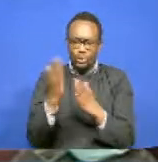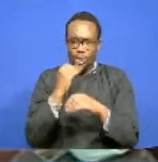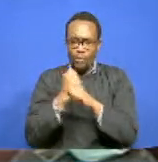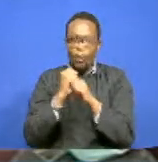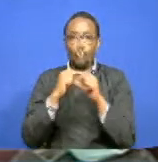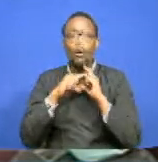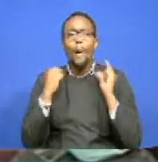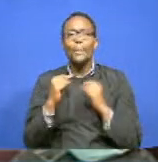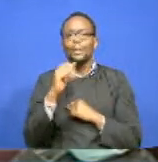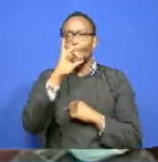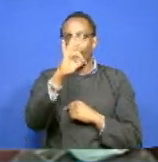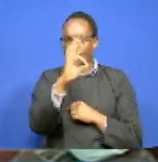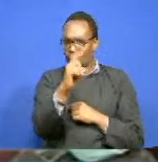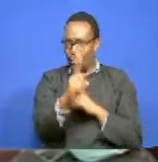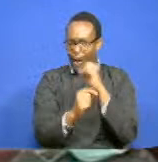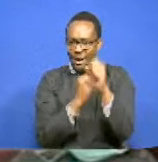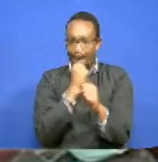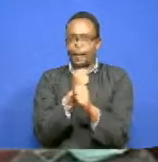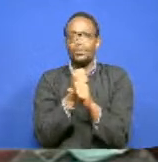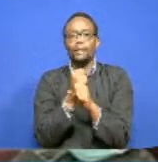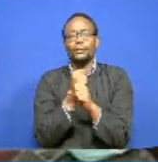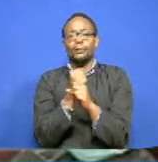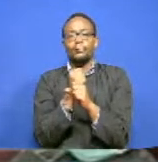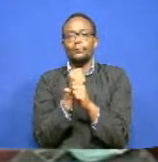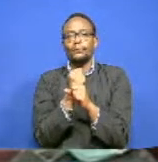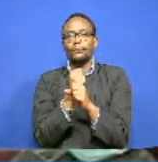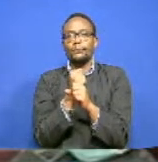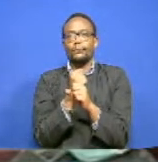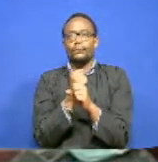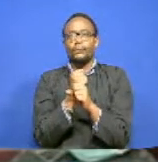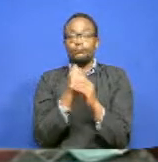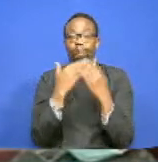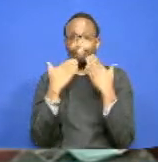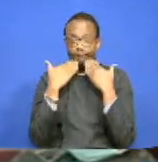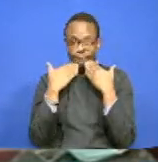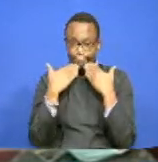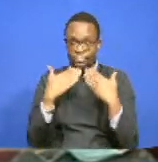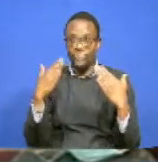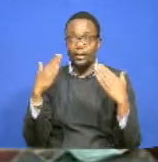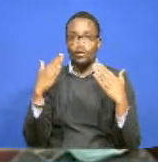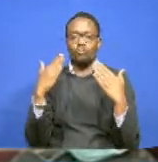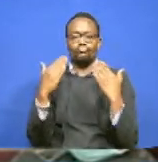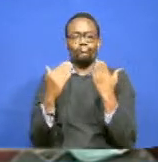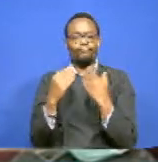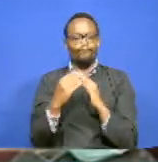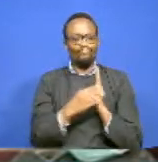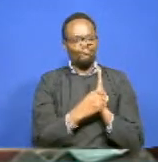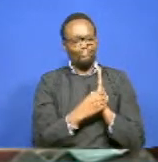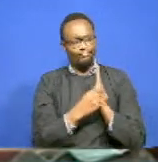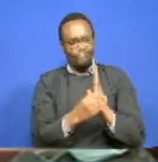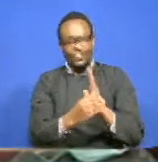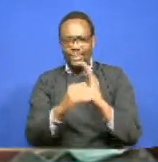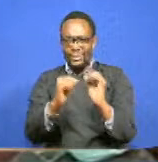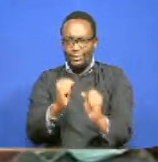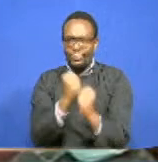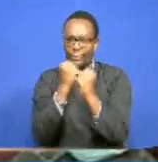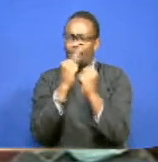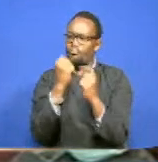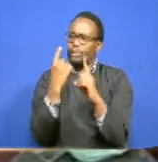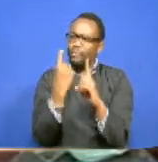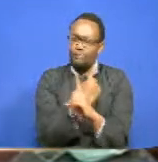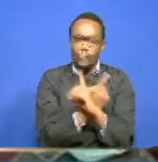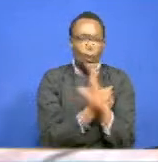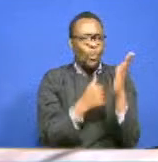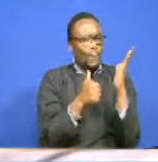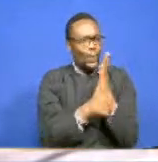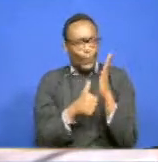for 31 years in your vineyard. We thank you for taking him safely through dangers, toils,